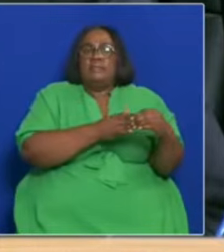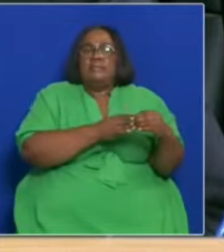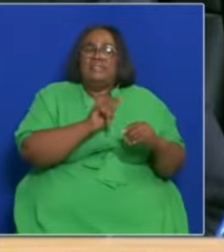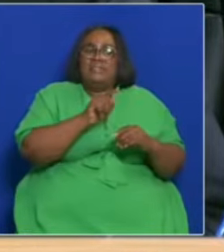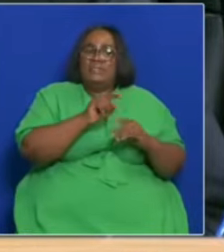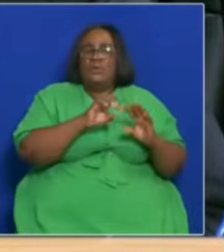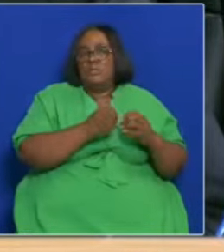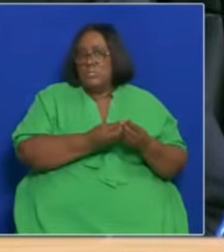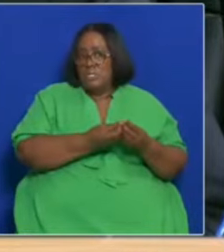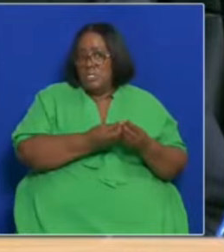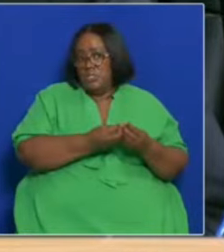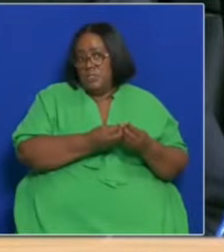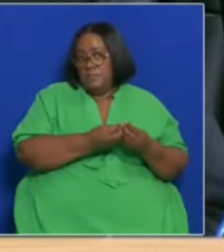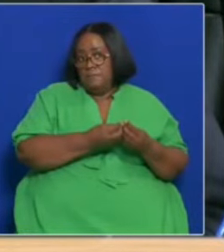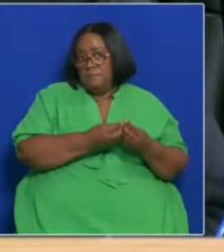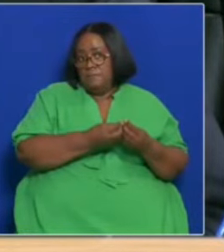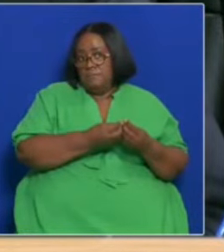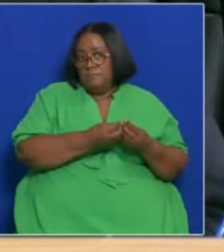such a